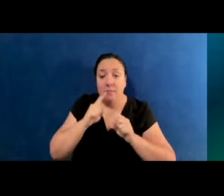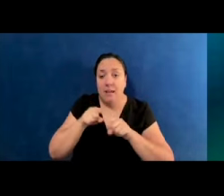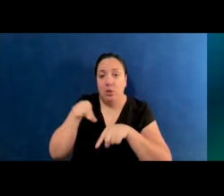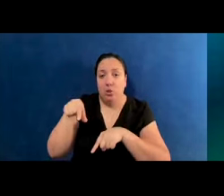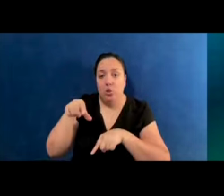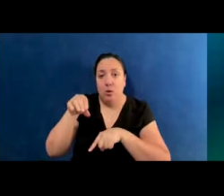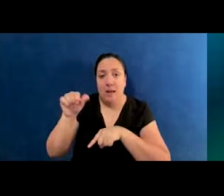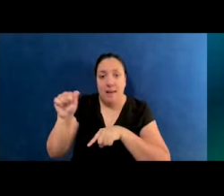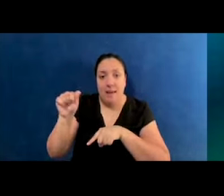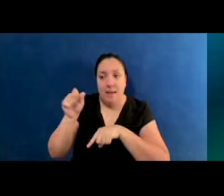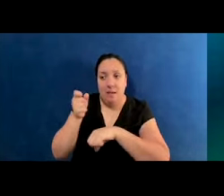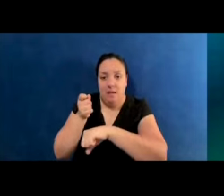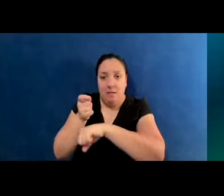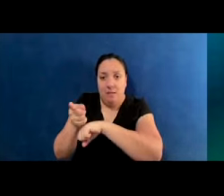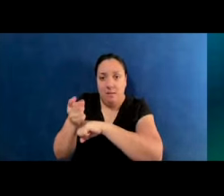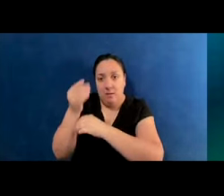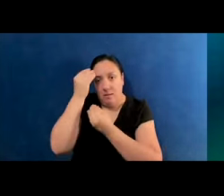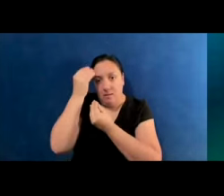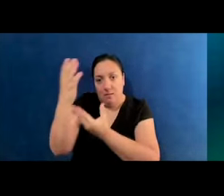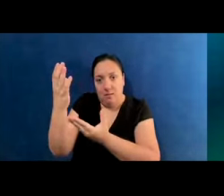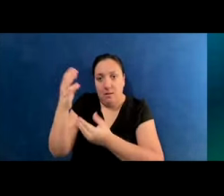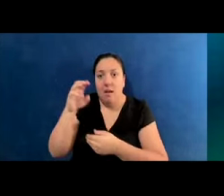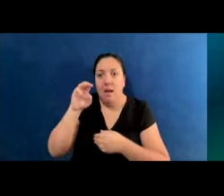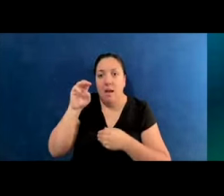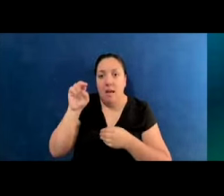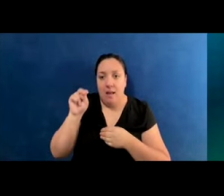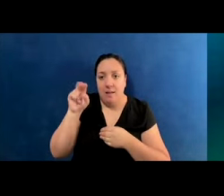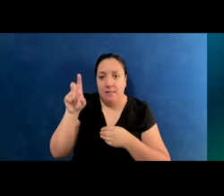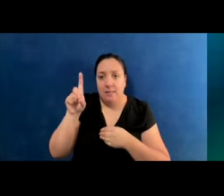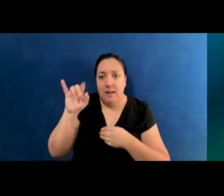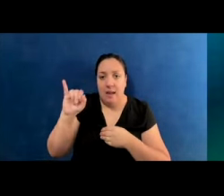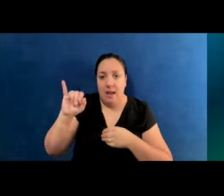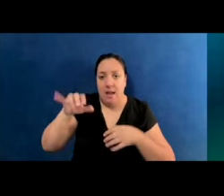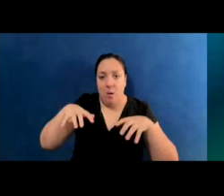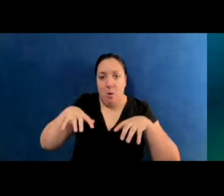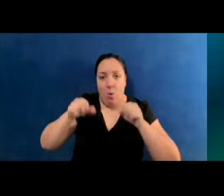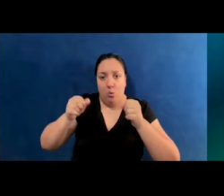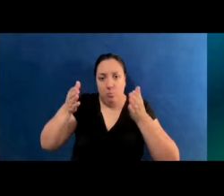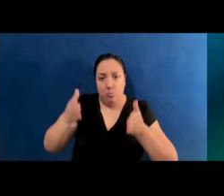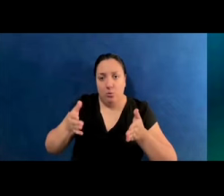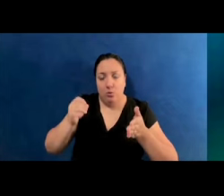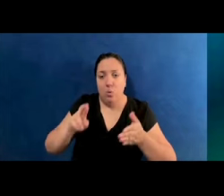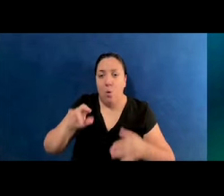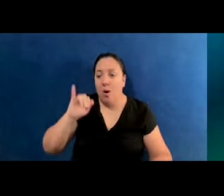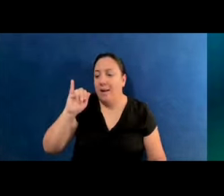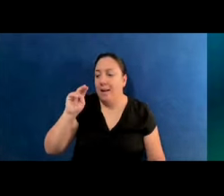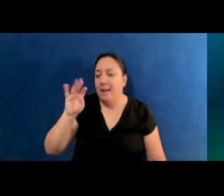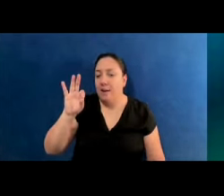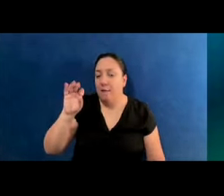box to send a message to the NDI host, or you may also email